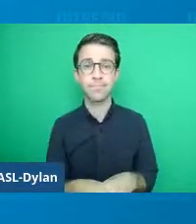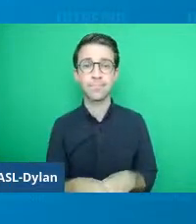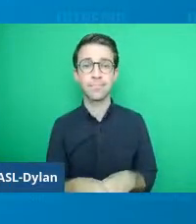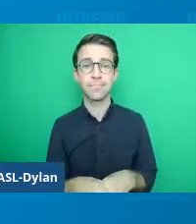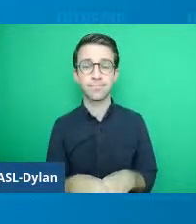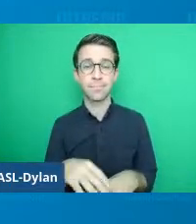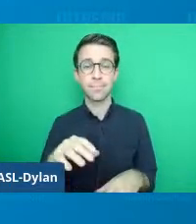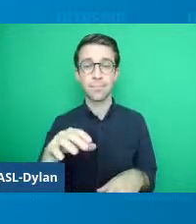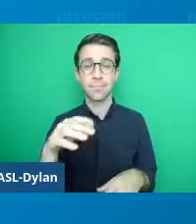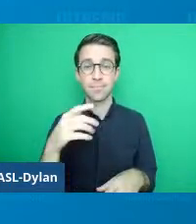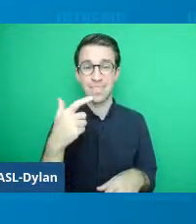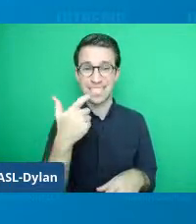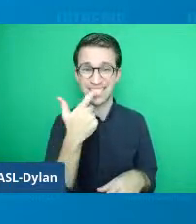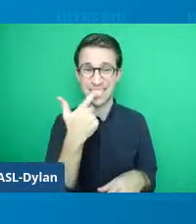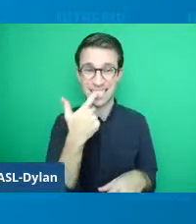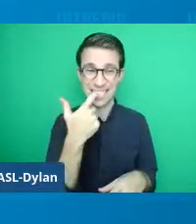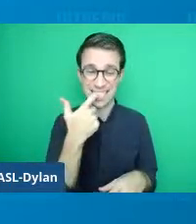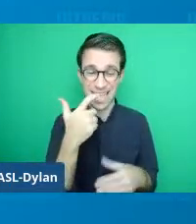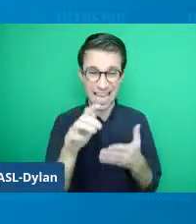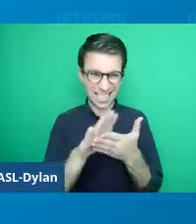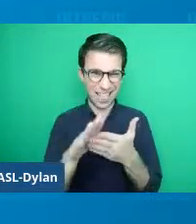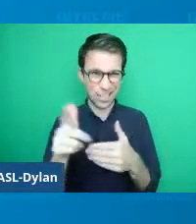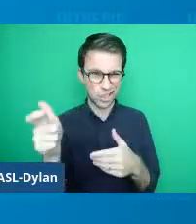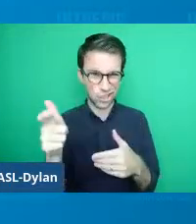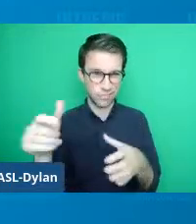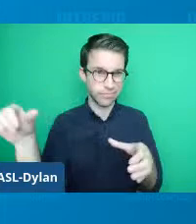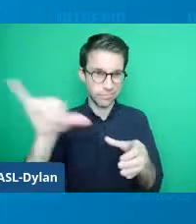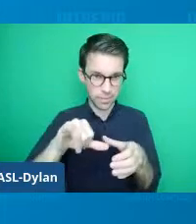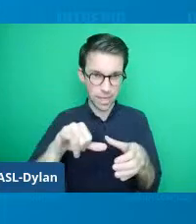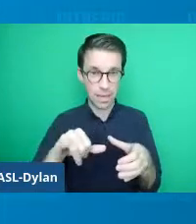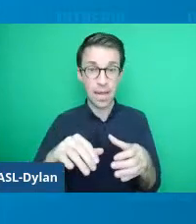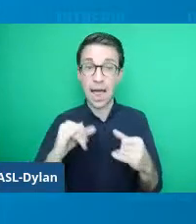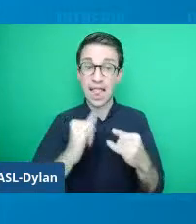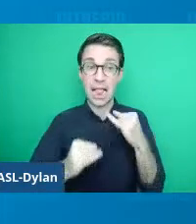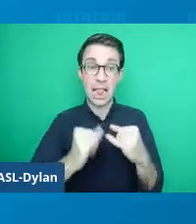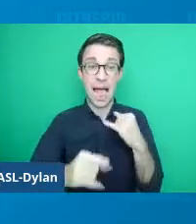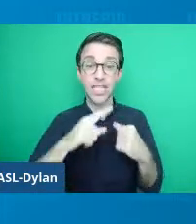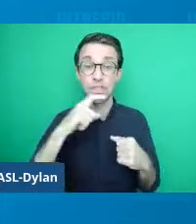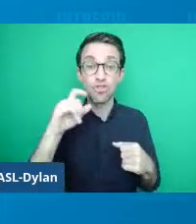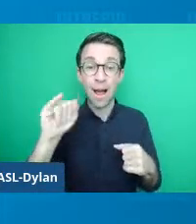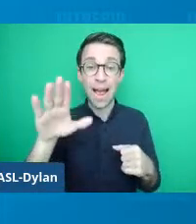my ammonia, and finally the dry ice.